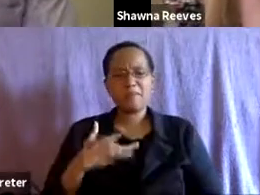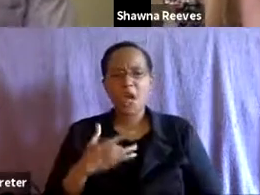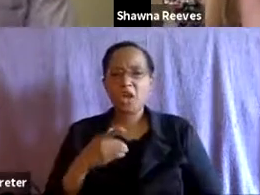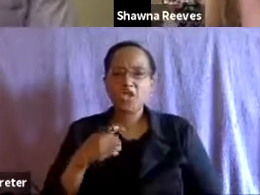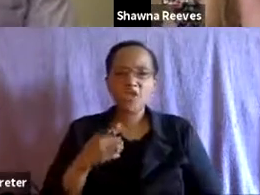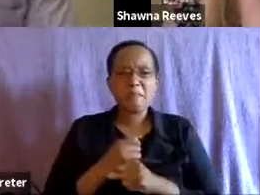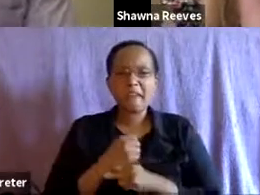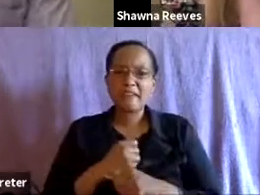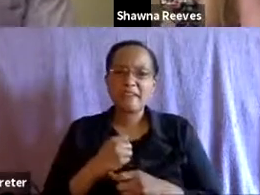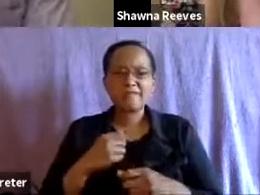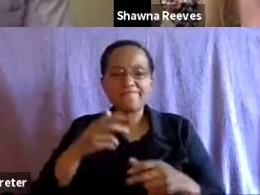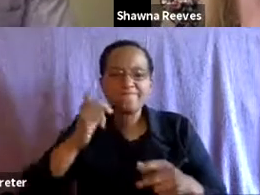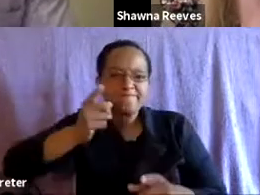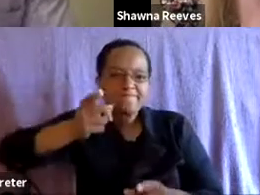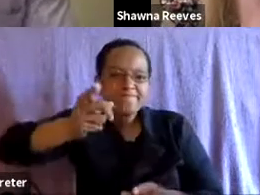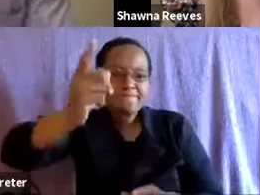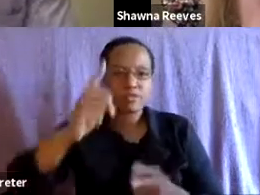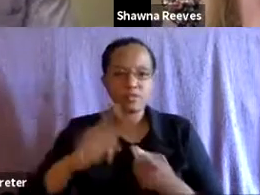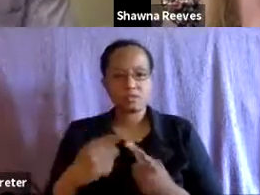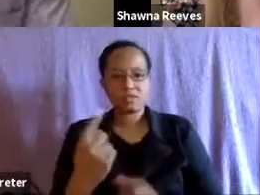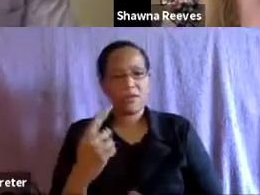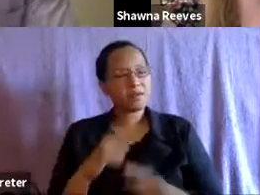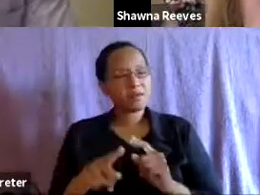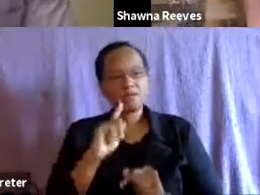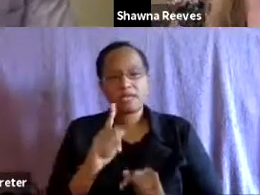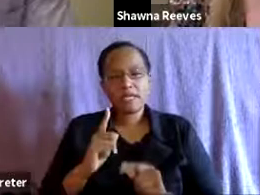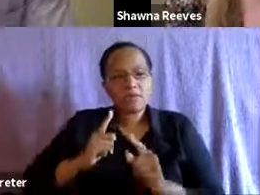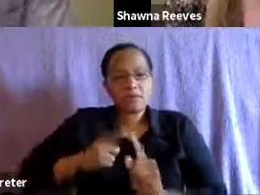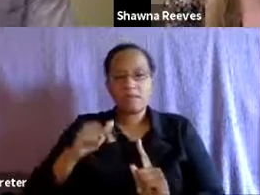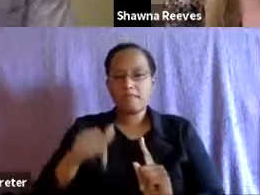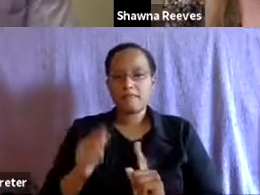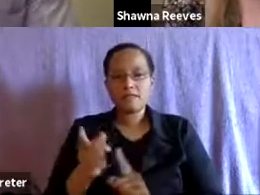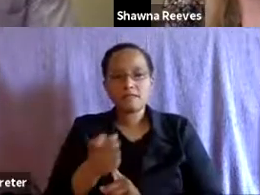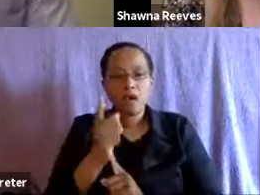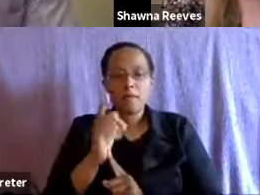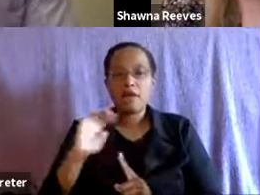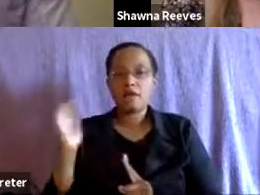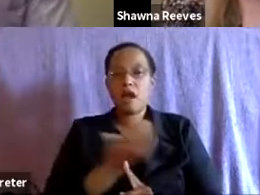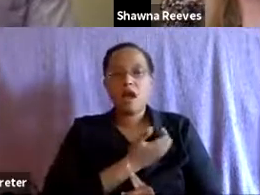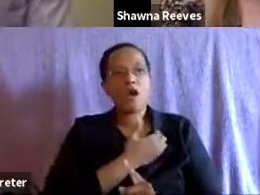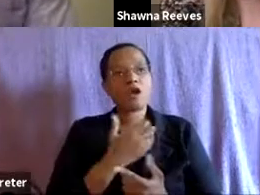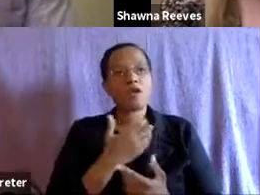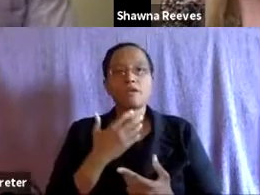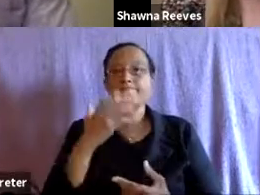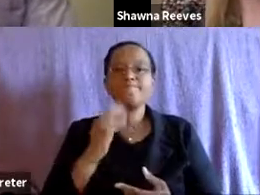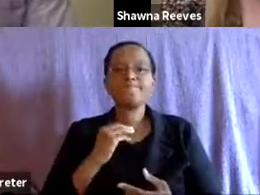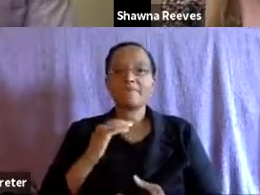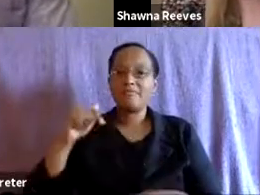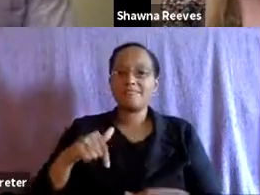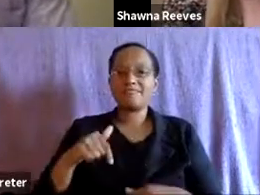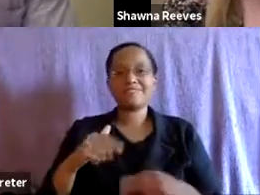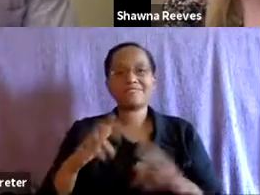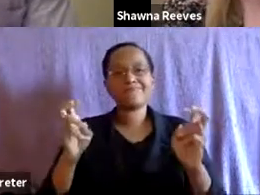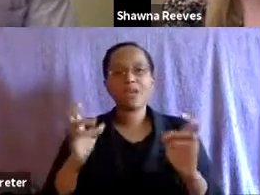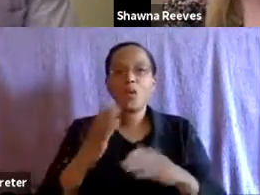because people feel like if you describe just how bad it is, you're vilifying